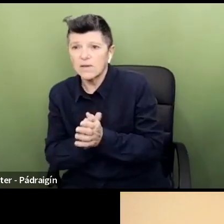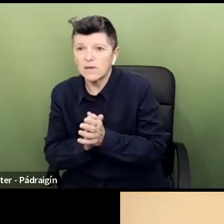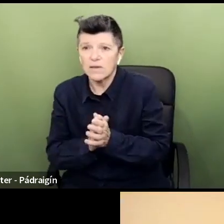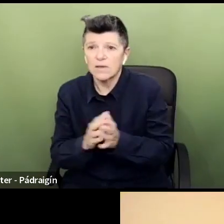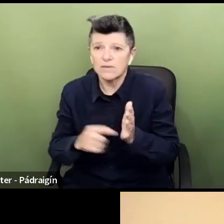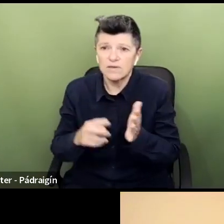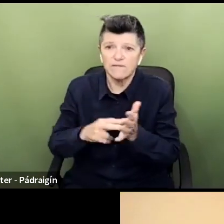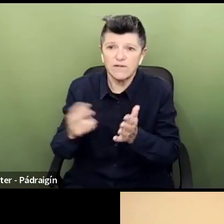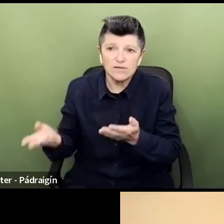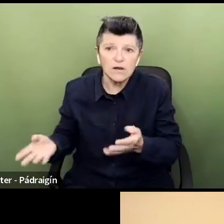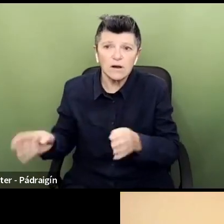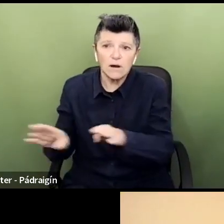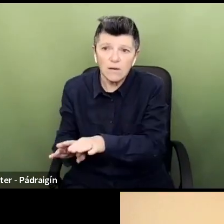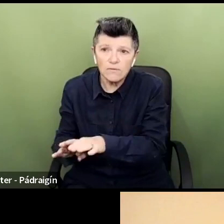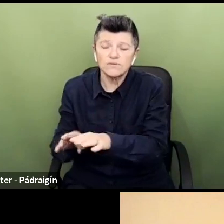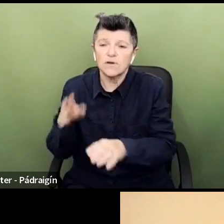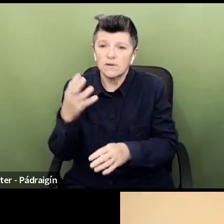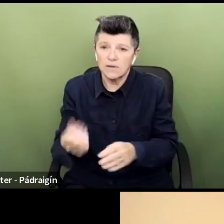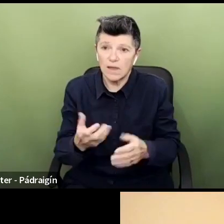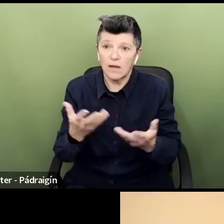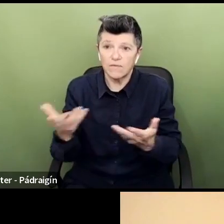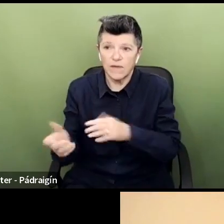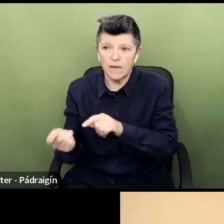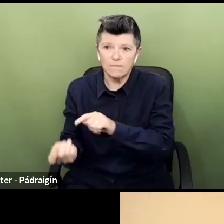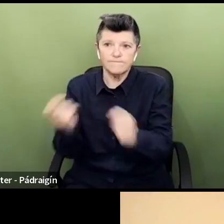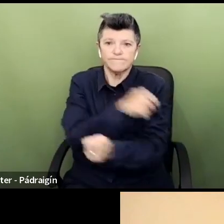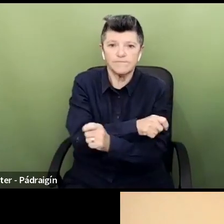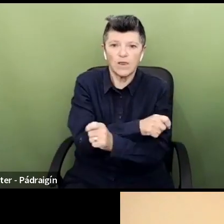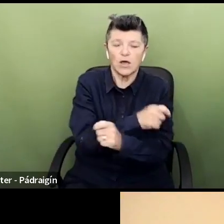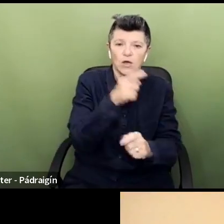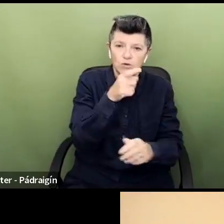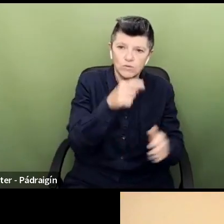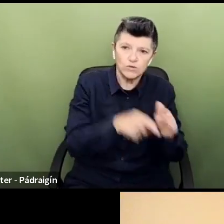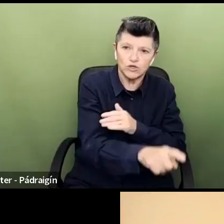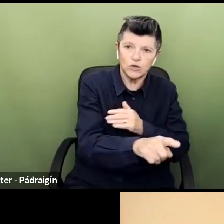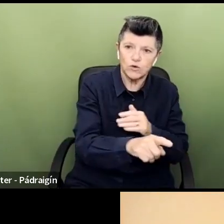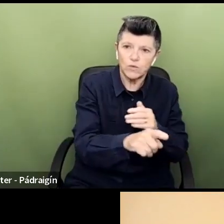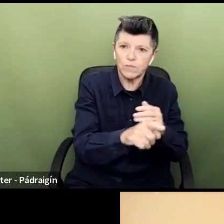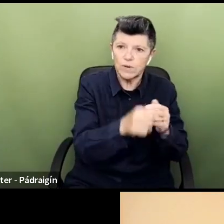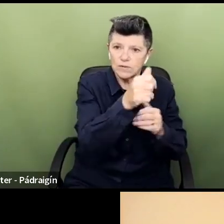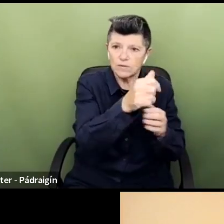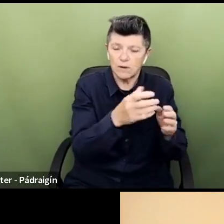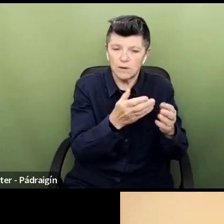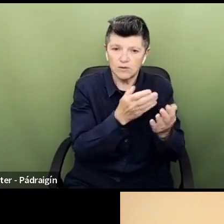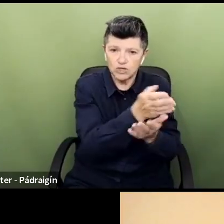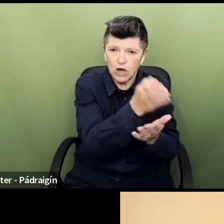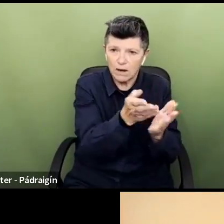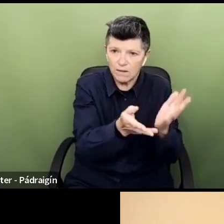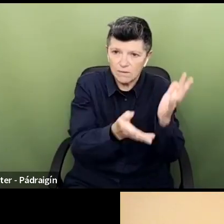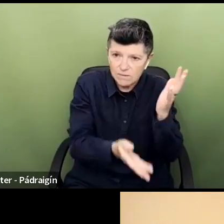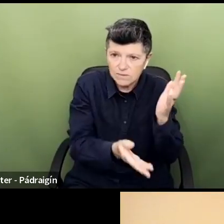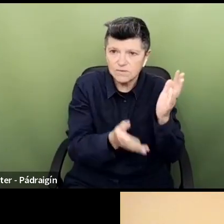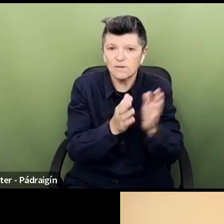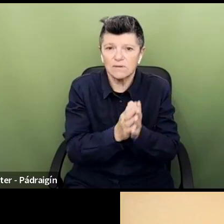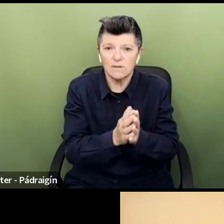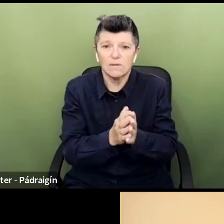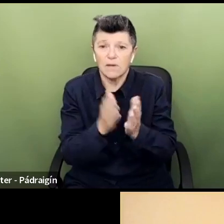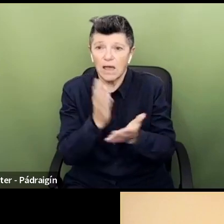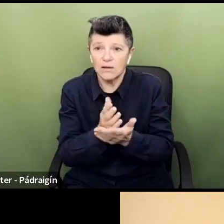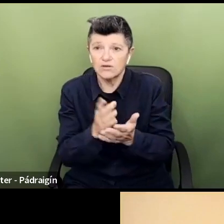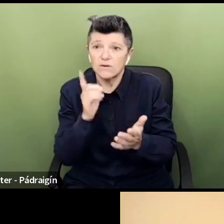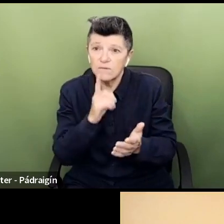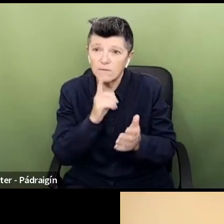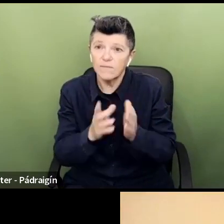are now running YouTube channels, and I say guys, it's actually women like Lyubov Sabol, and other many prominent, with Kira